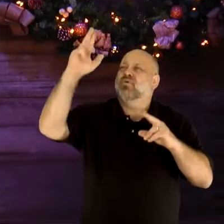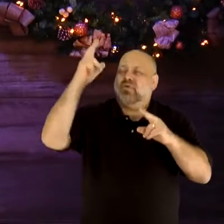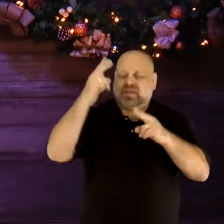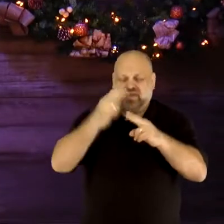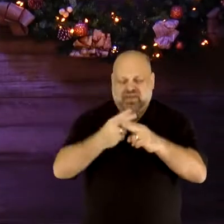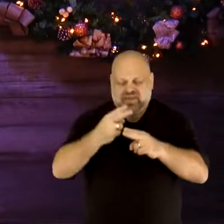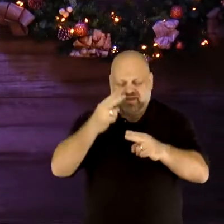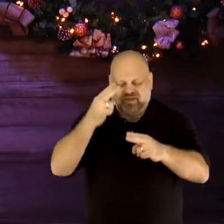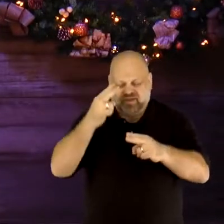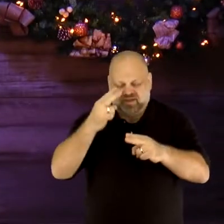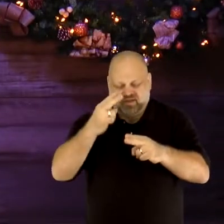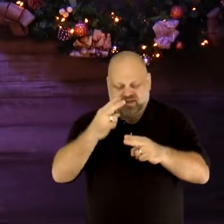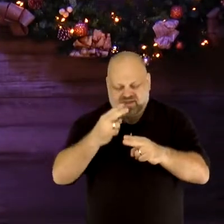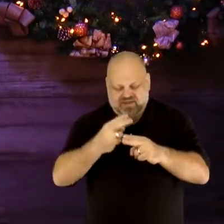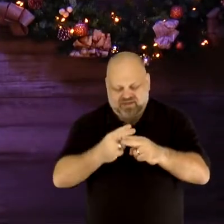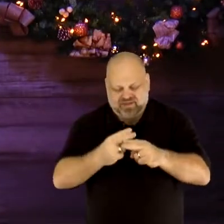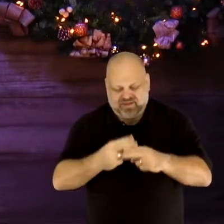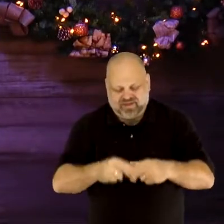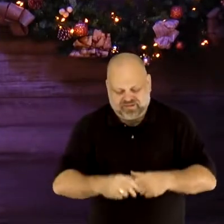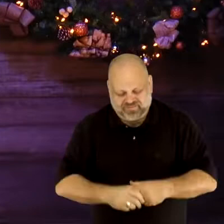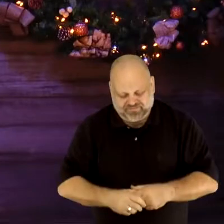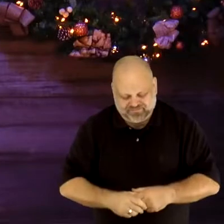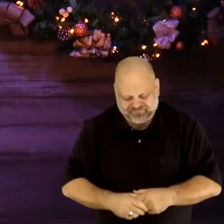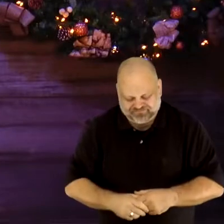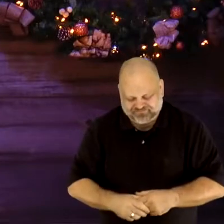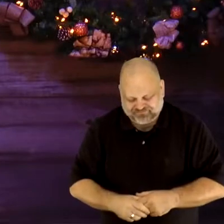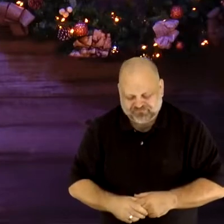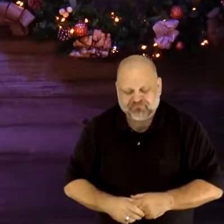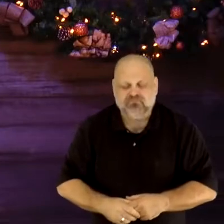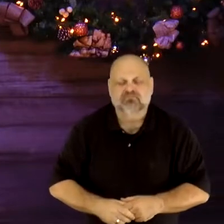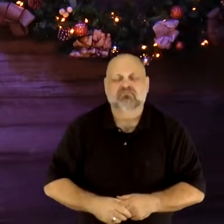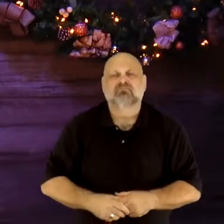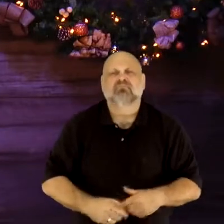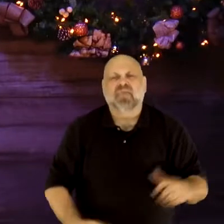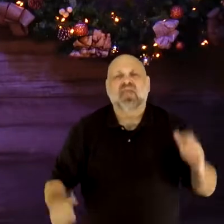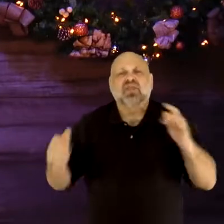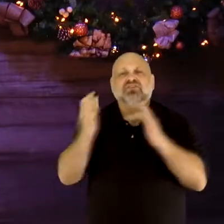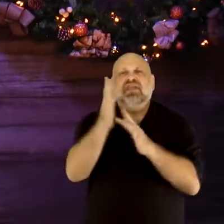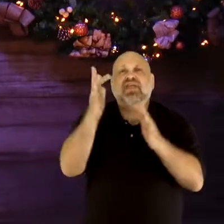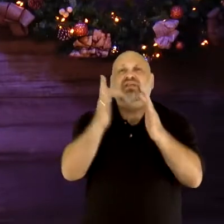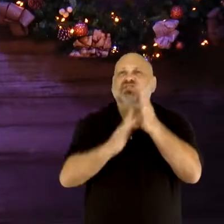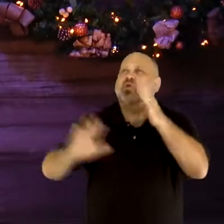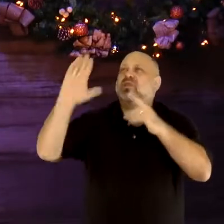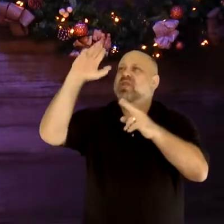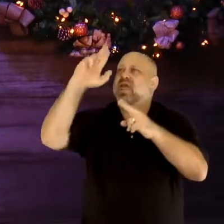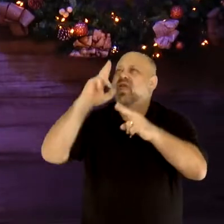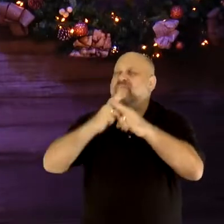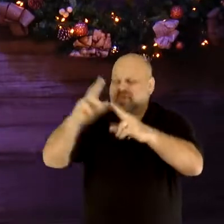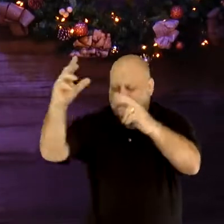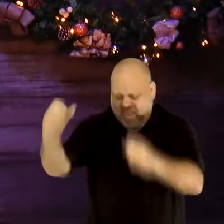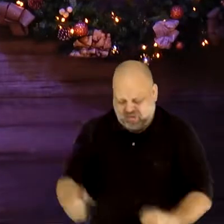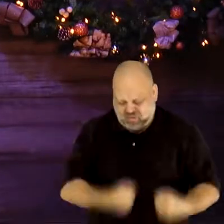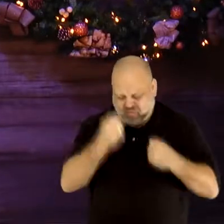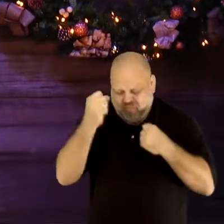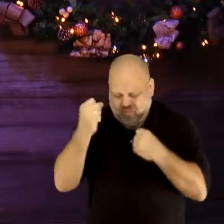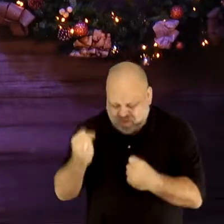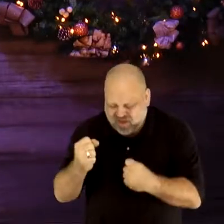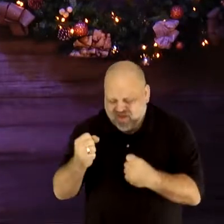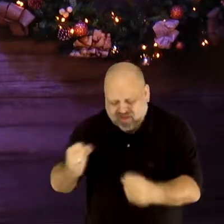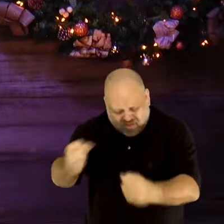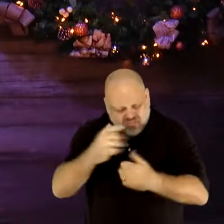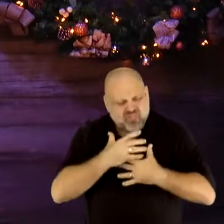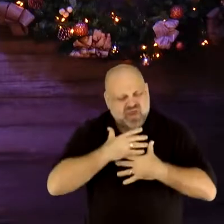Jesus. Jesus, your name is